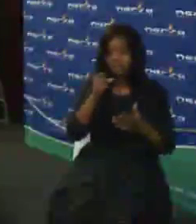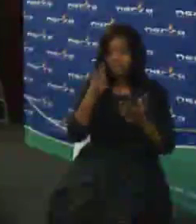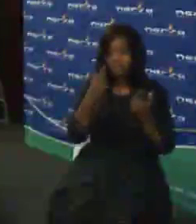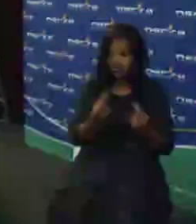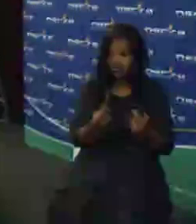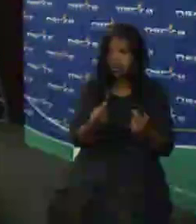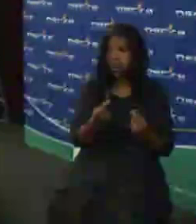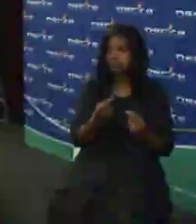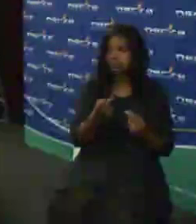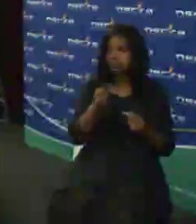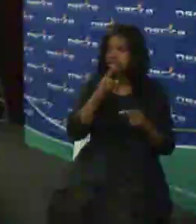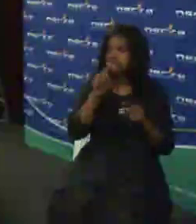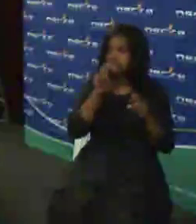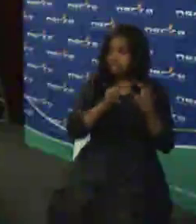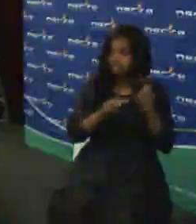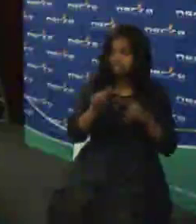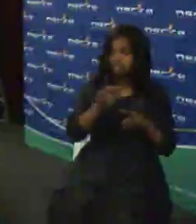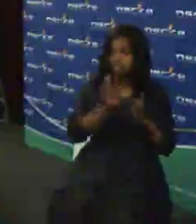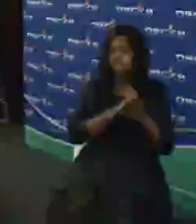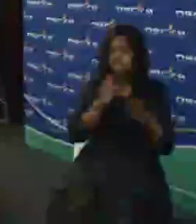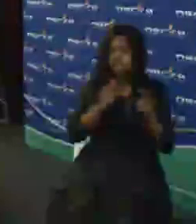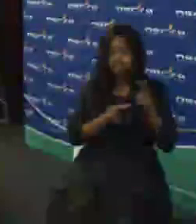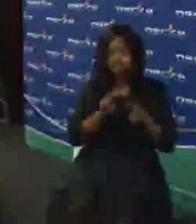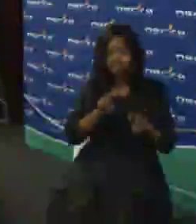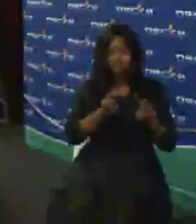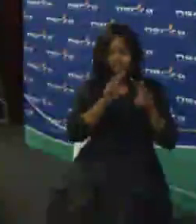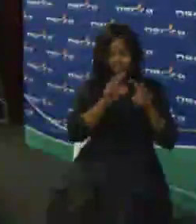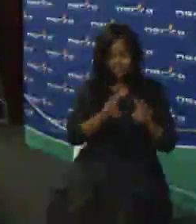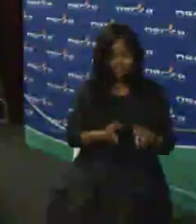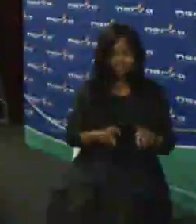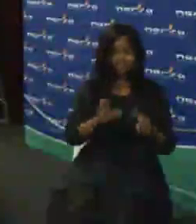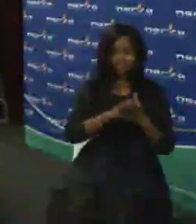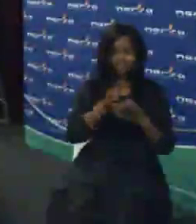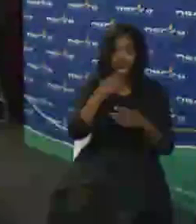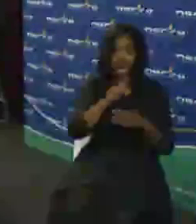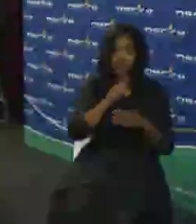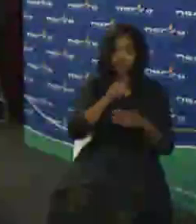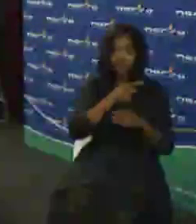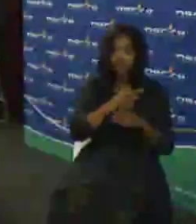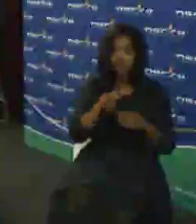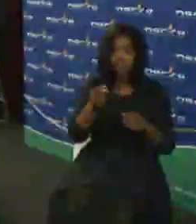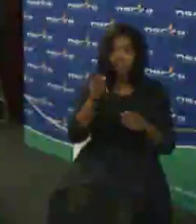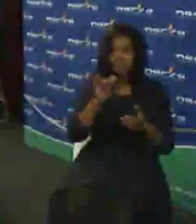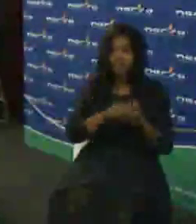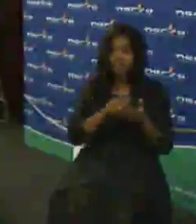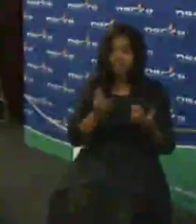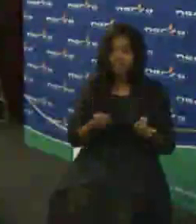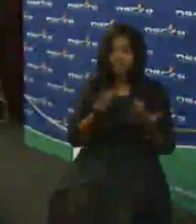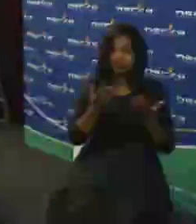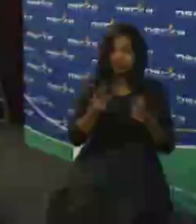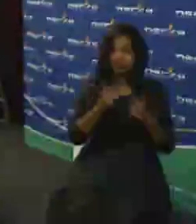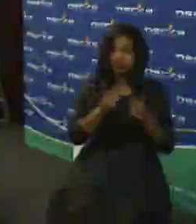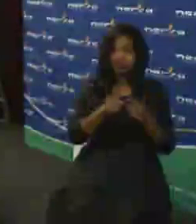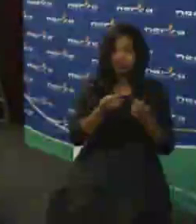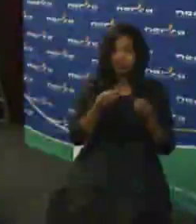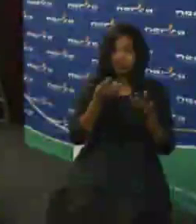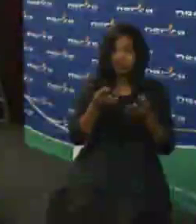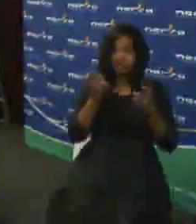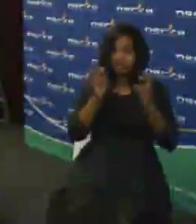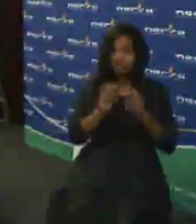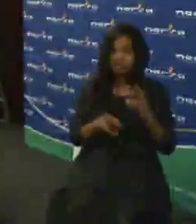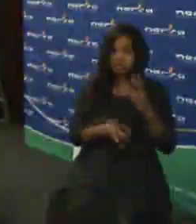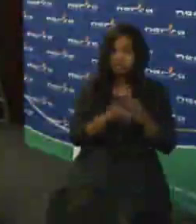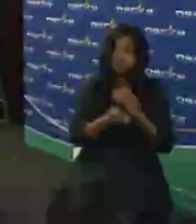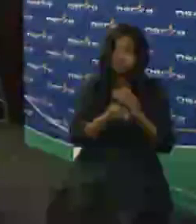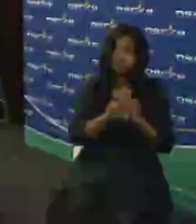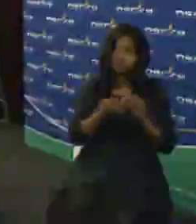do the evaluation, the assessment, for those that offered to provide